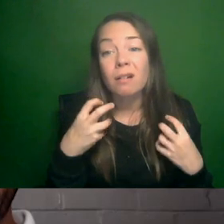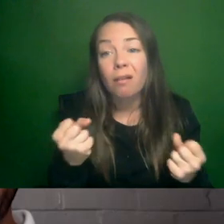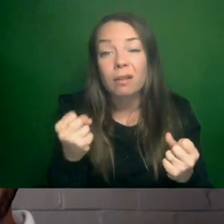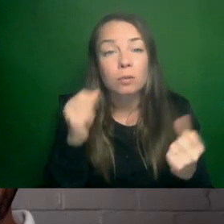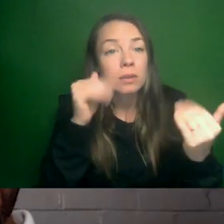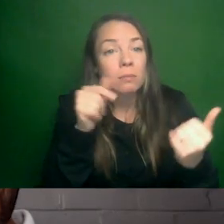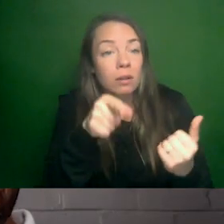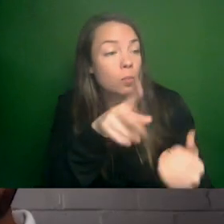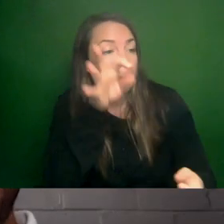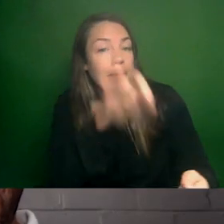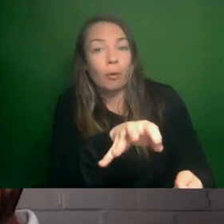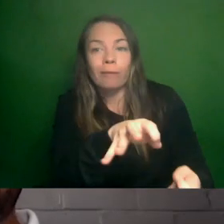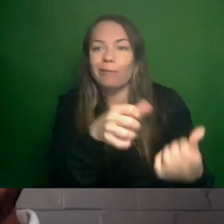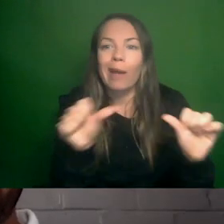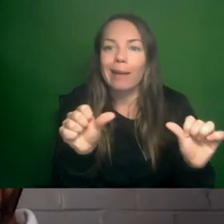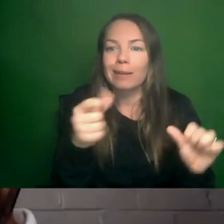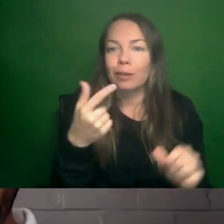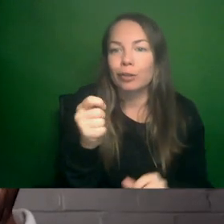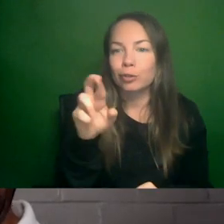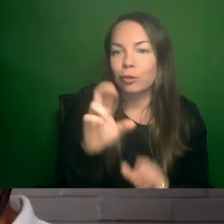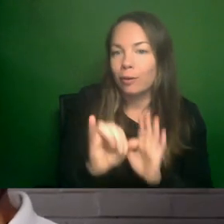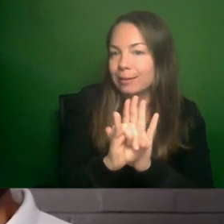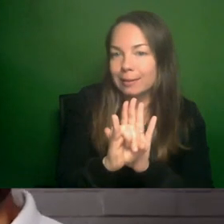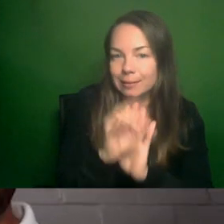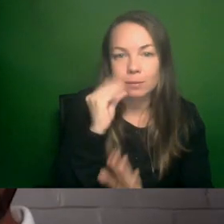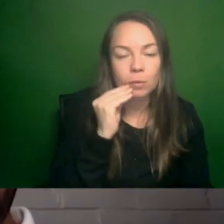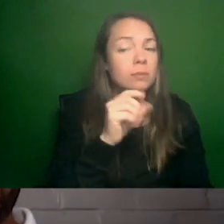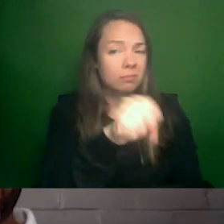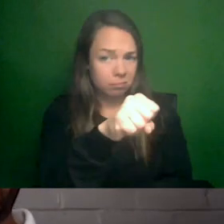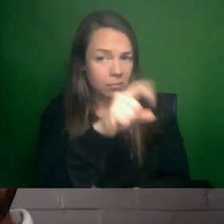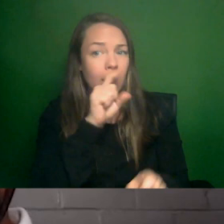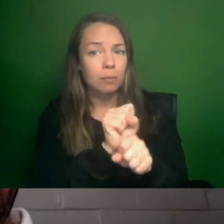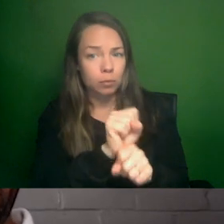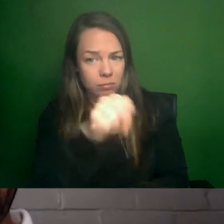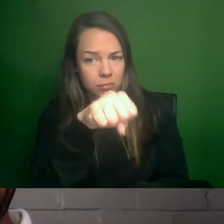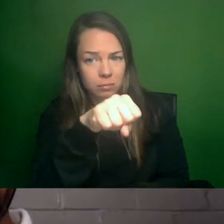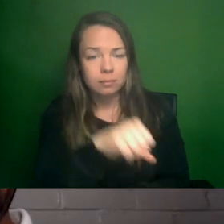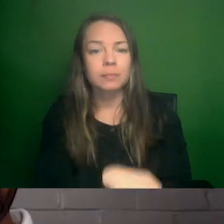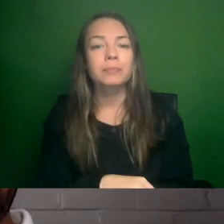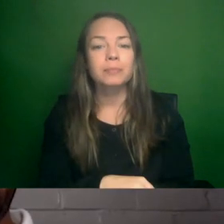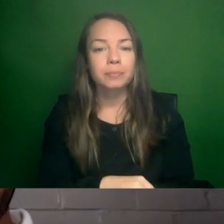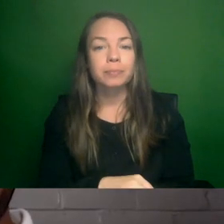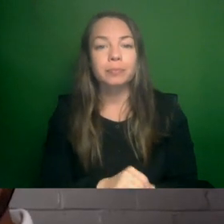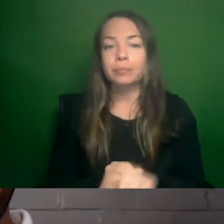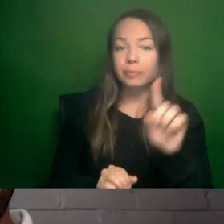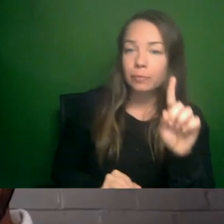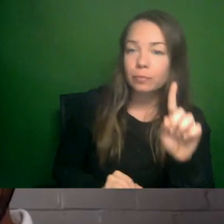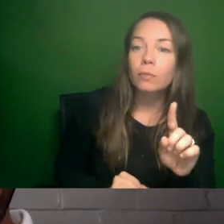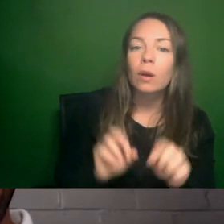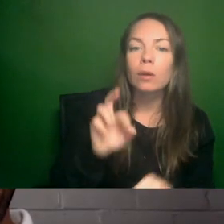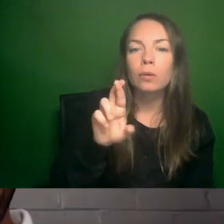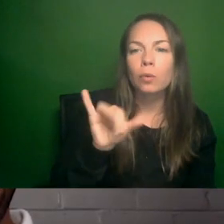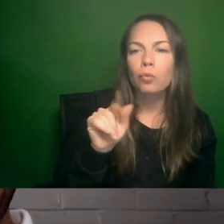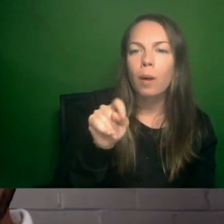perfection out of any gender identity or absolutely gender experience. Absolutely. Absolutely. And Robert, you asked the question,